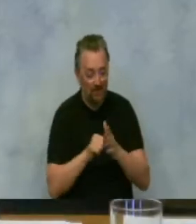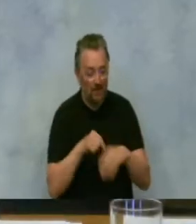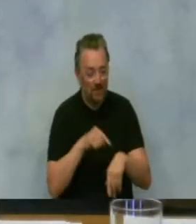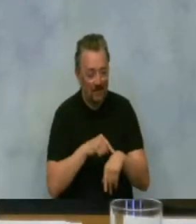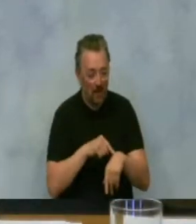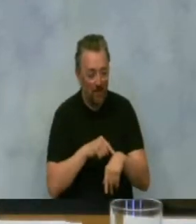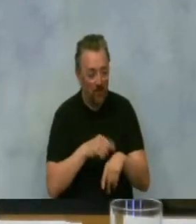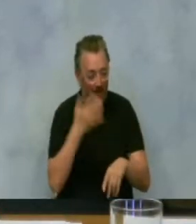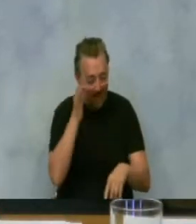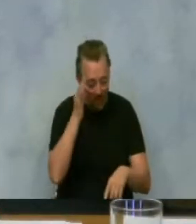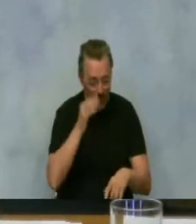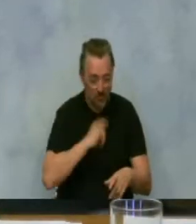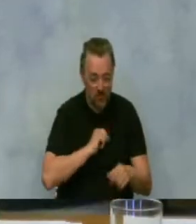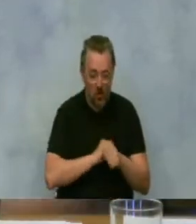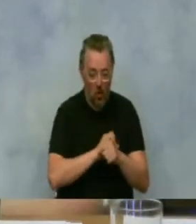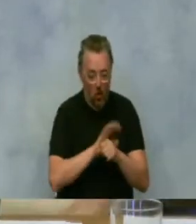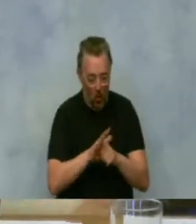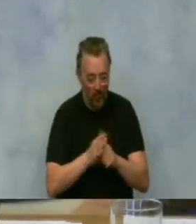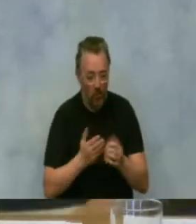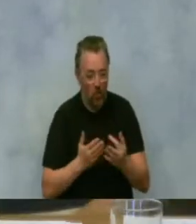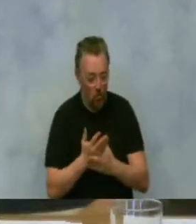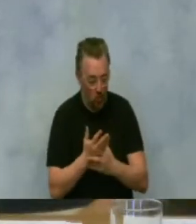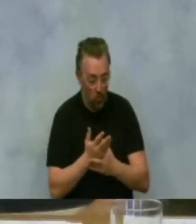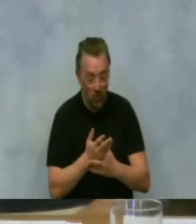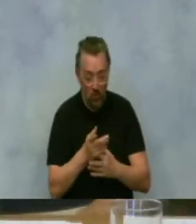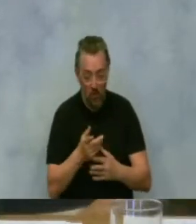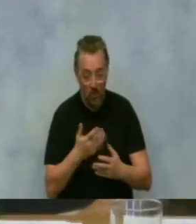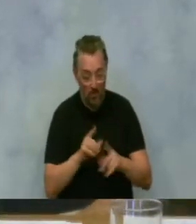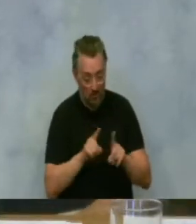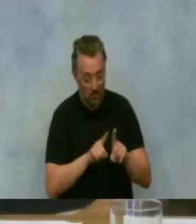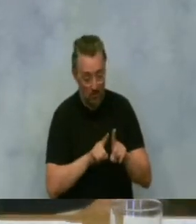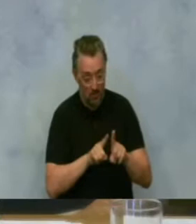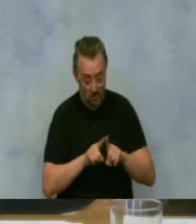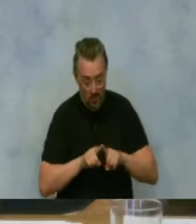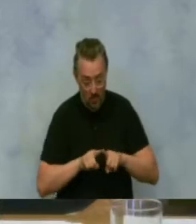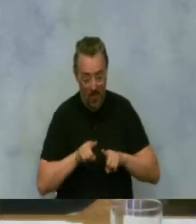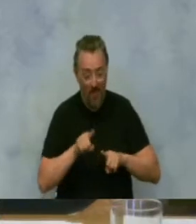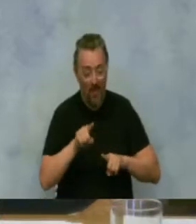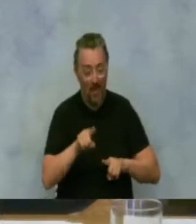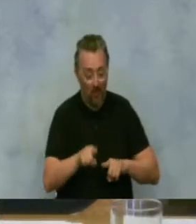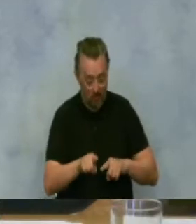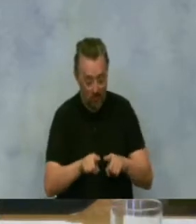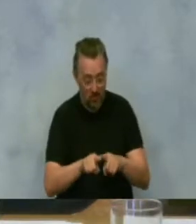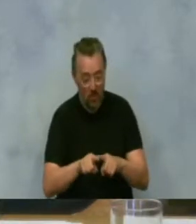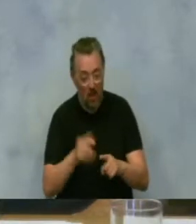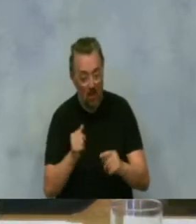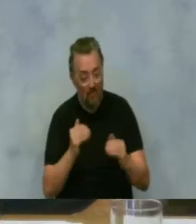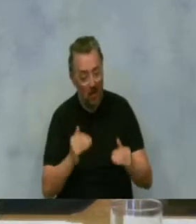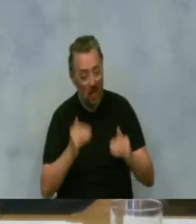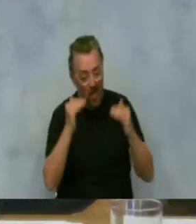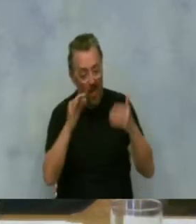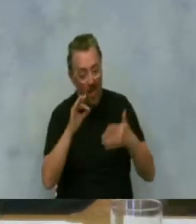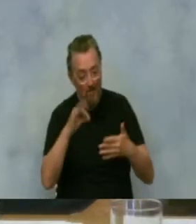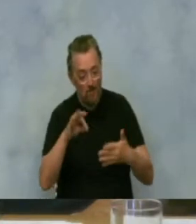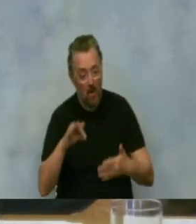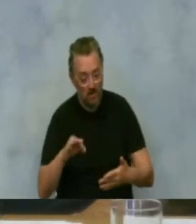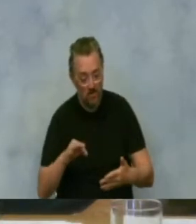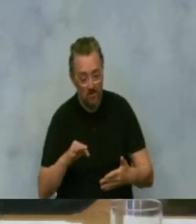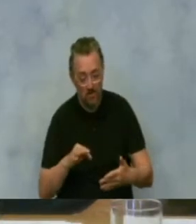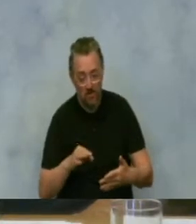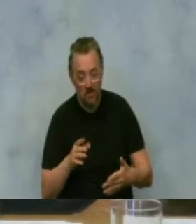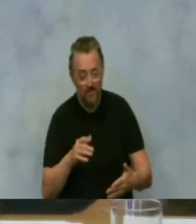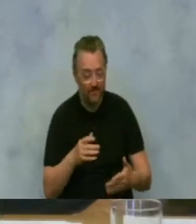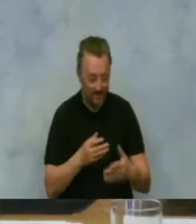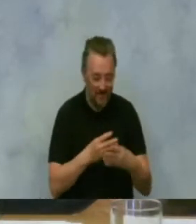for everyone through COVID. And to actually come out the other end of that with such high marks, okay, there are a